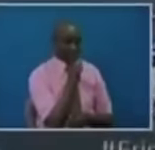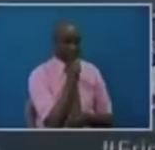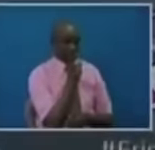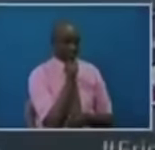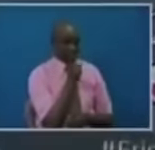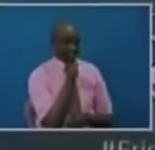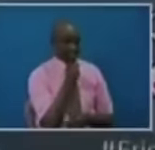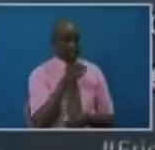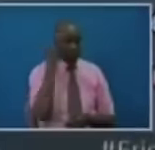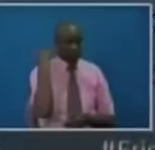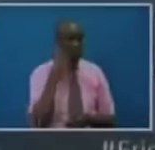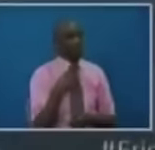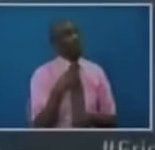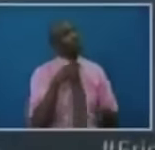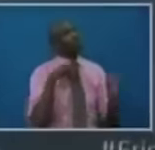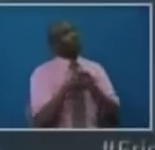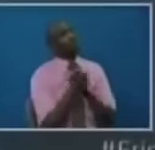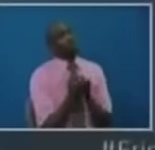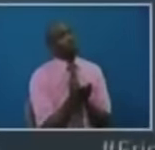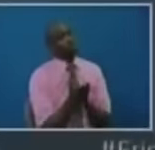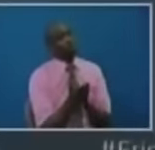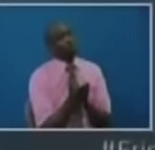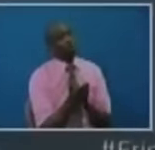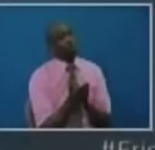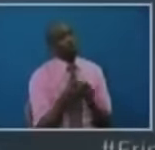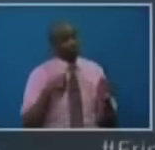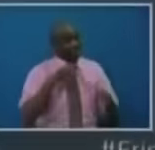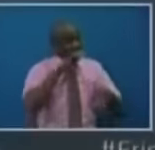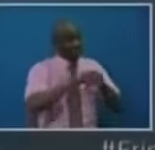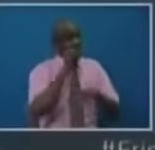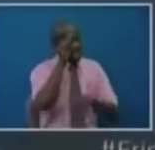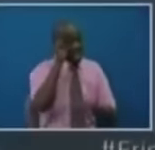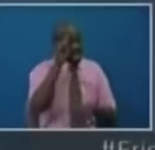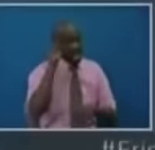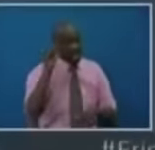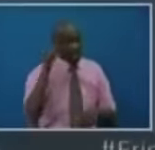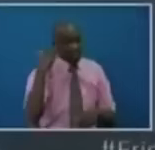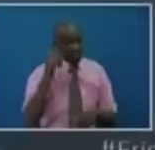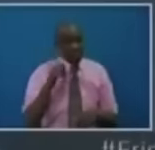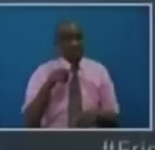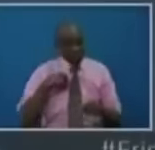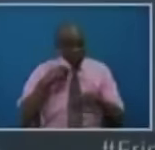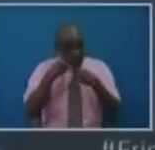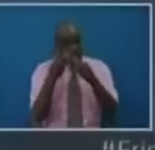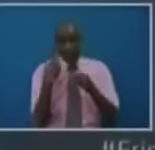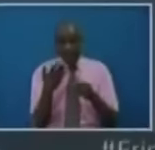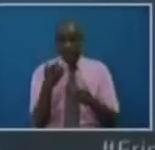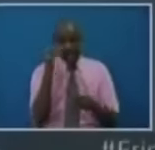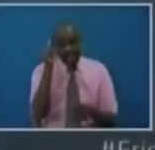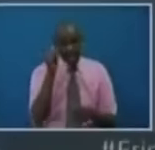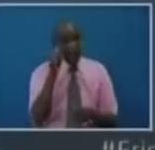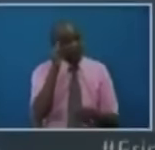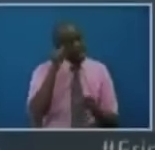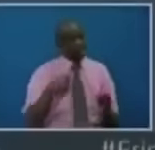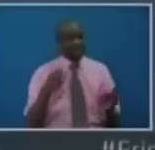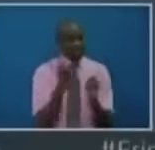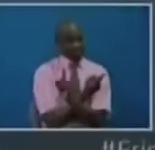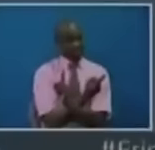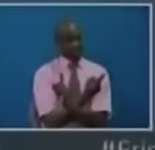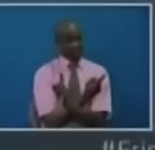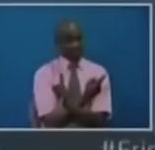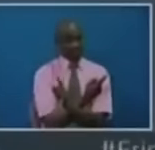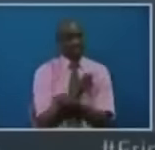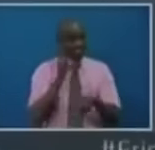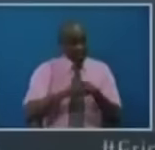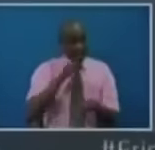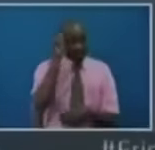Actually, I used to score. I used to get A's. Kila mtu akipatiwa karatasi yake A, but my A's were different. Uh-huh. Which, uh-huh.